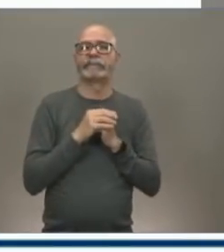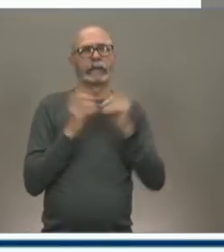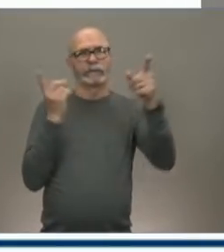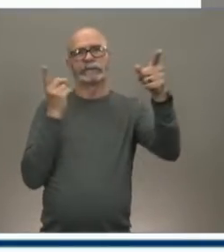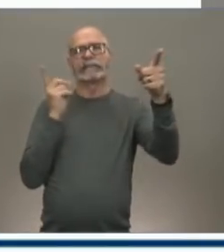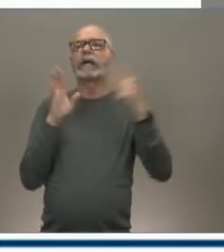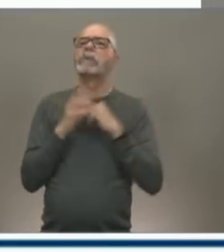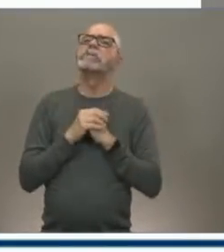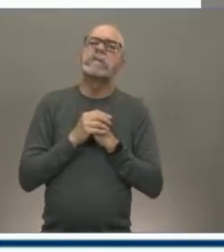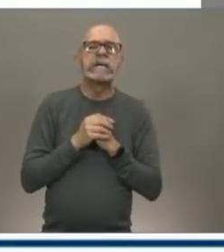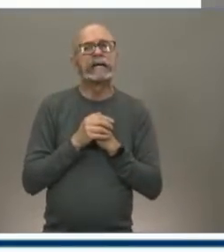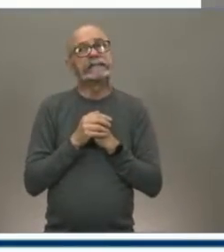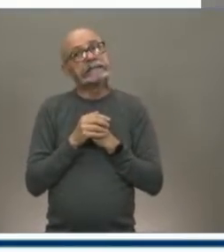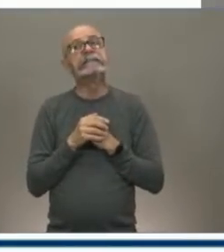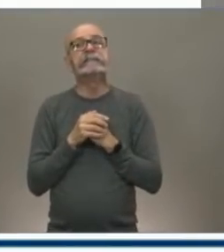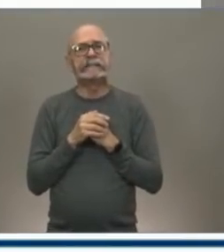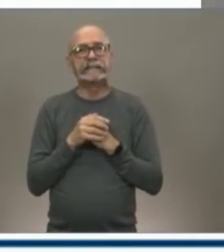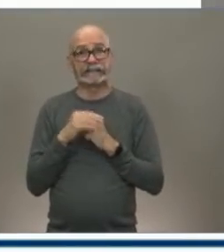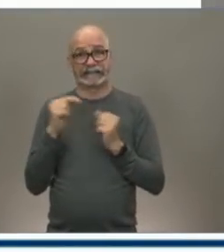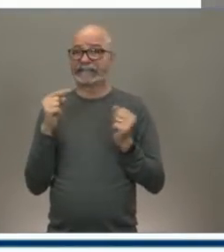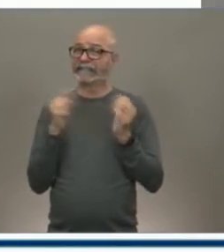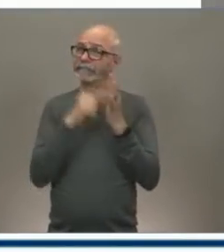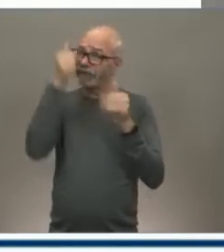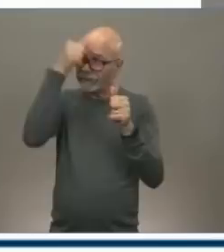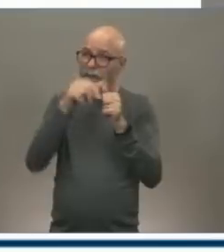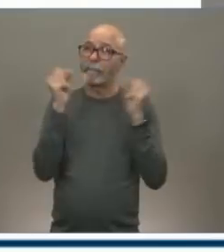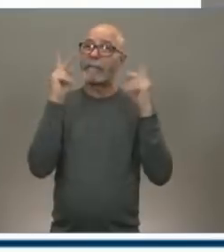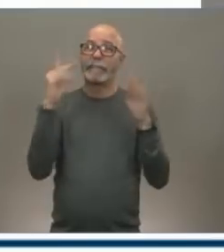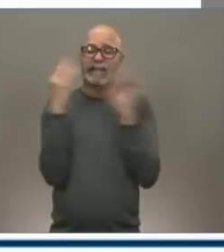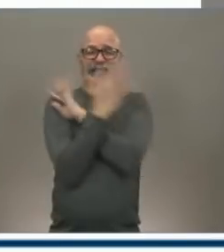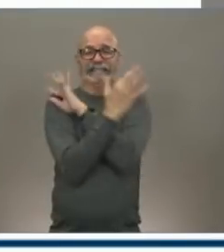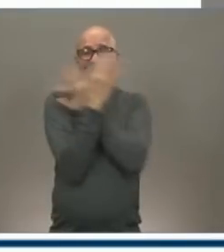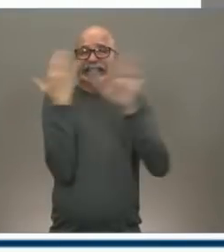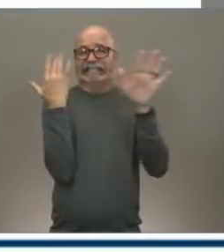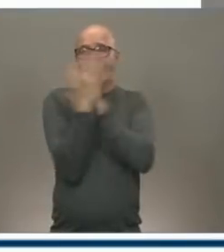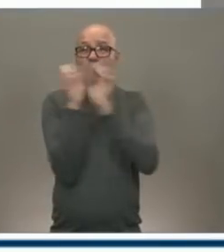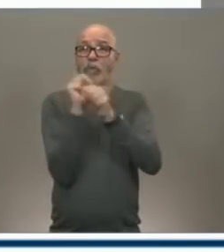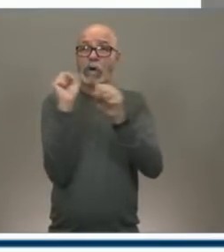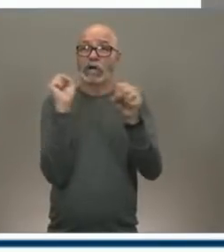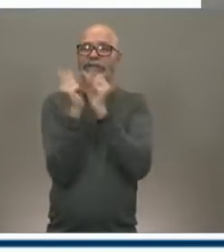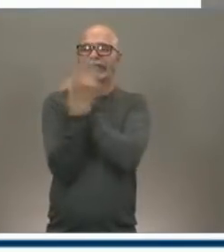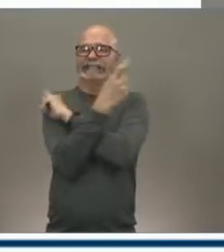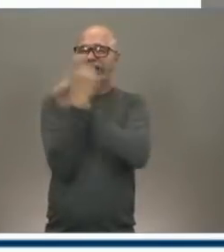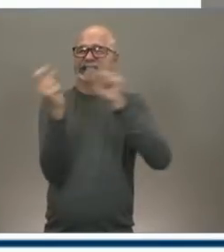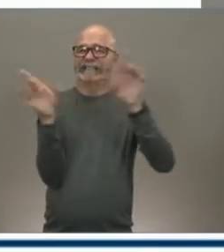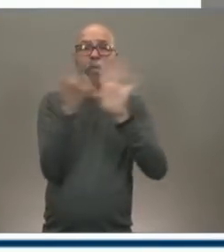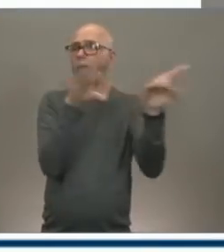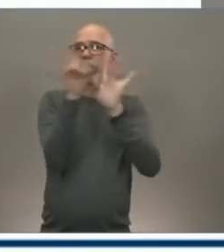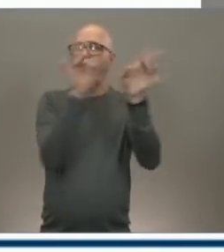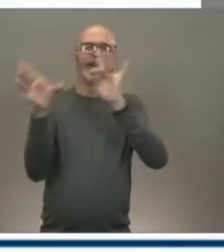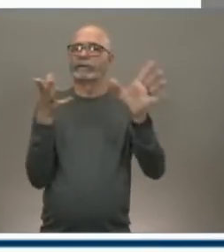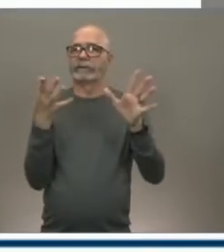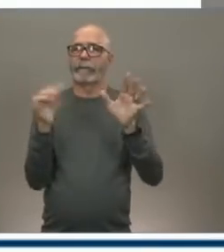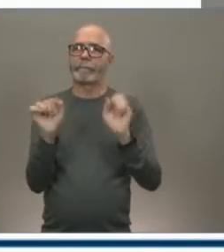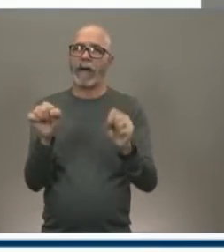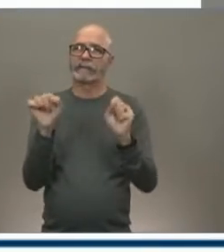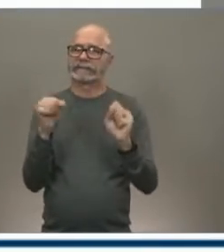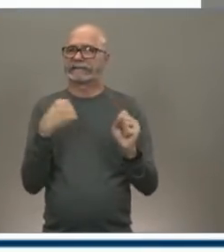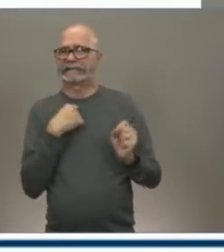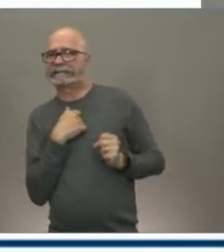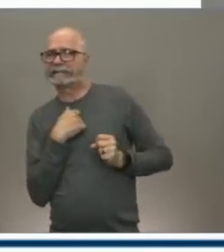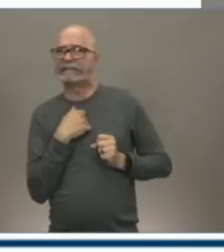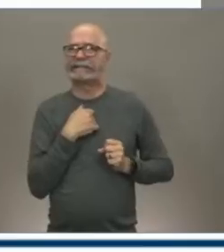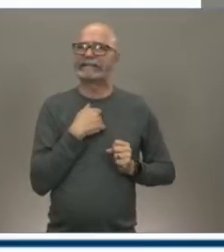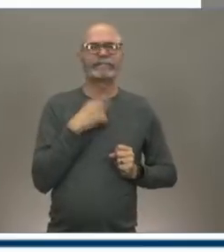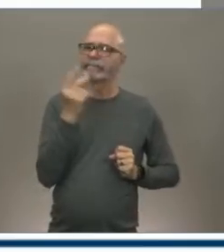and we know if you look at other parts of the country, there's been large outbreaks in these type of facilities. That's exactly why we're acting very